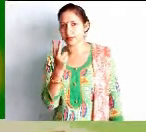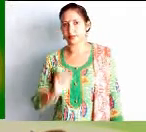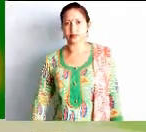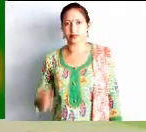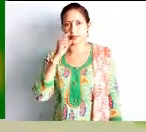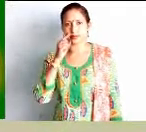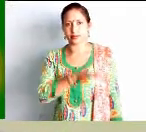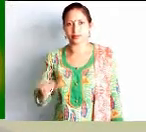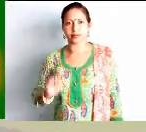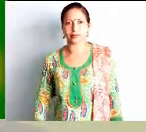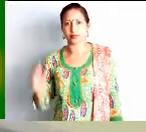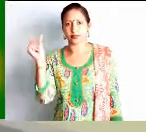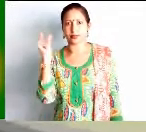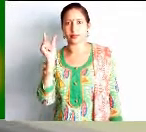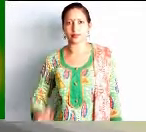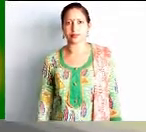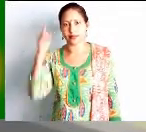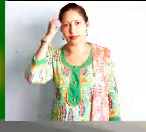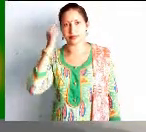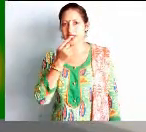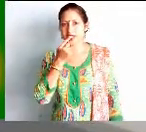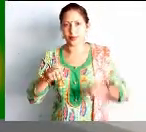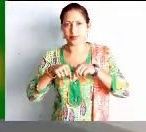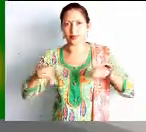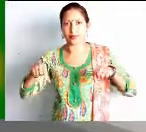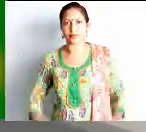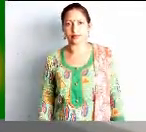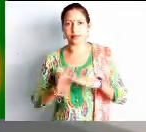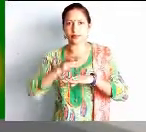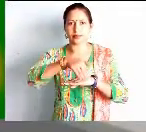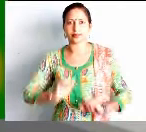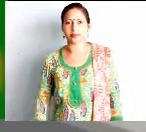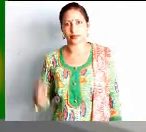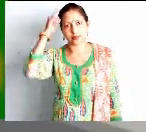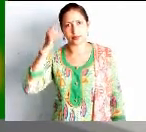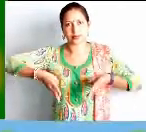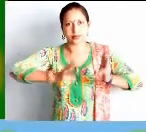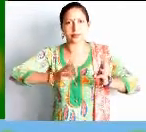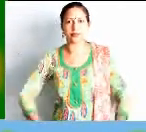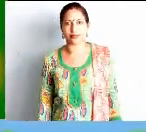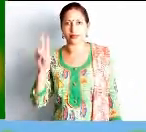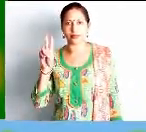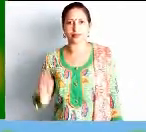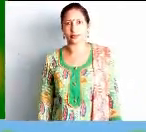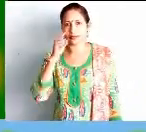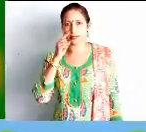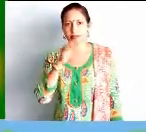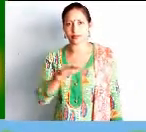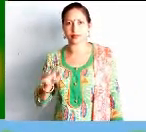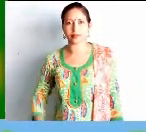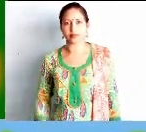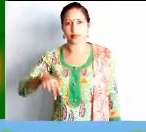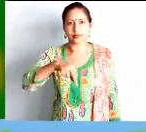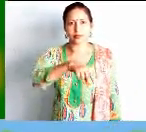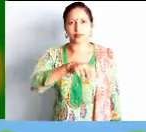Look, these kids use the pedestrian crossing to cross the road. Here are two